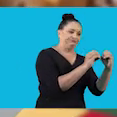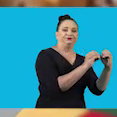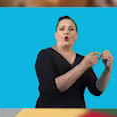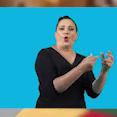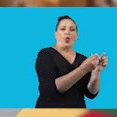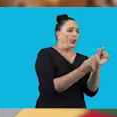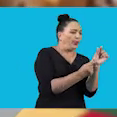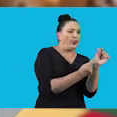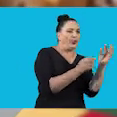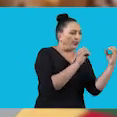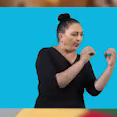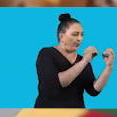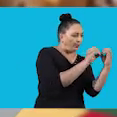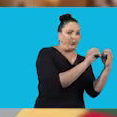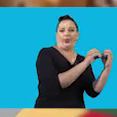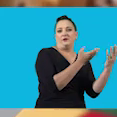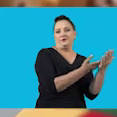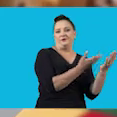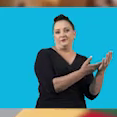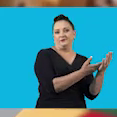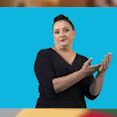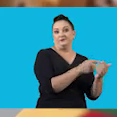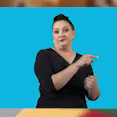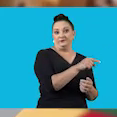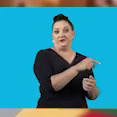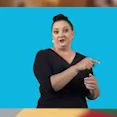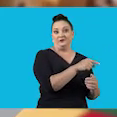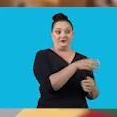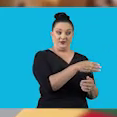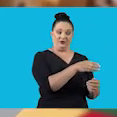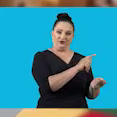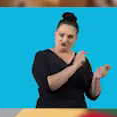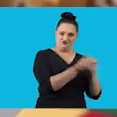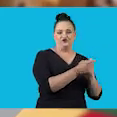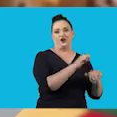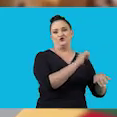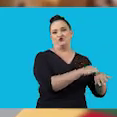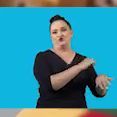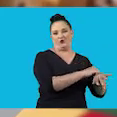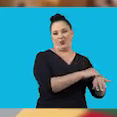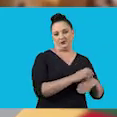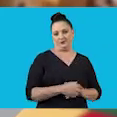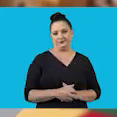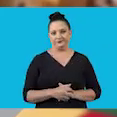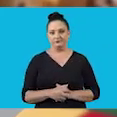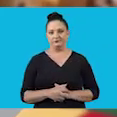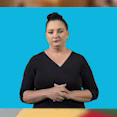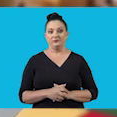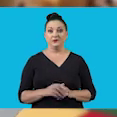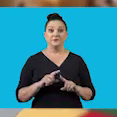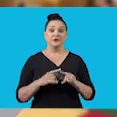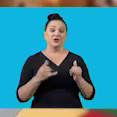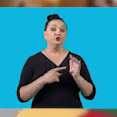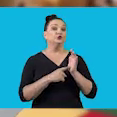going to approach each other and move closer and closer to each other up until they get to a solid. Now, to better understand this,